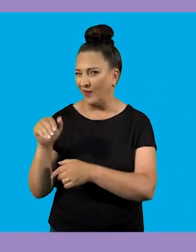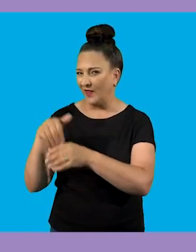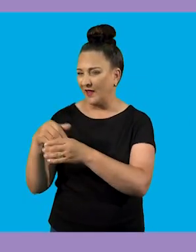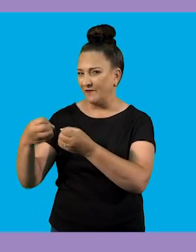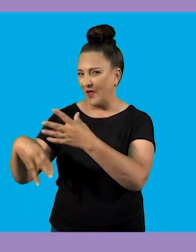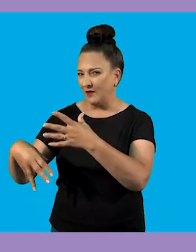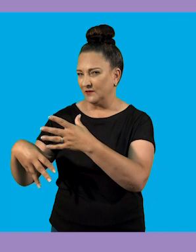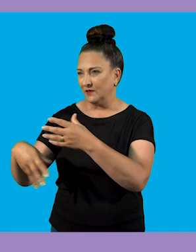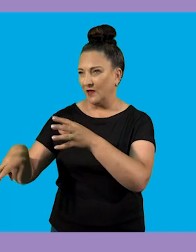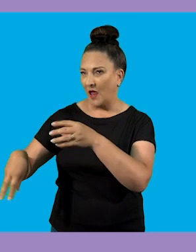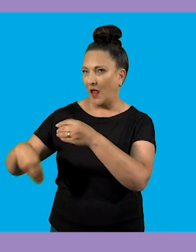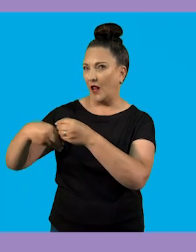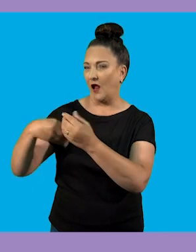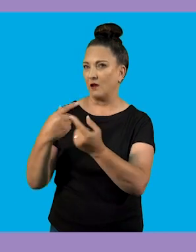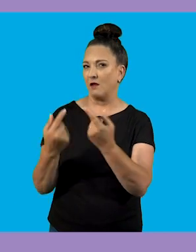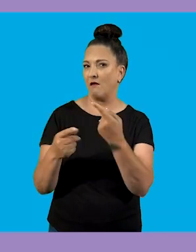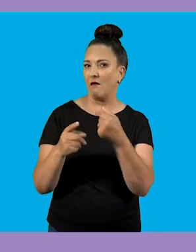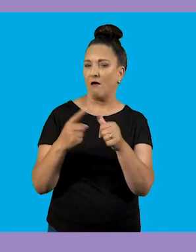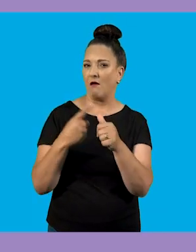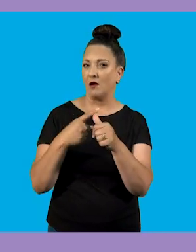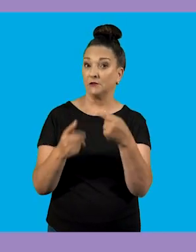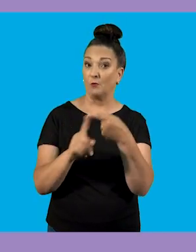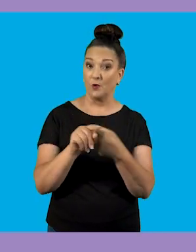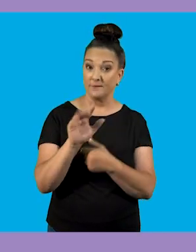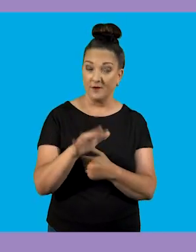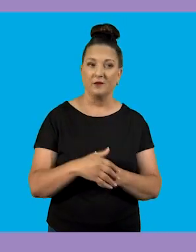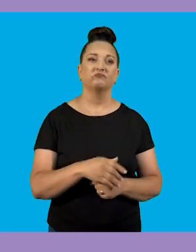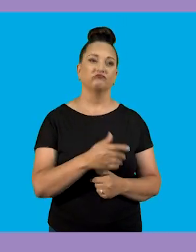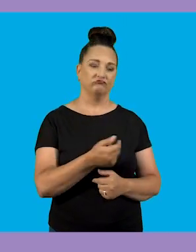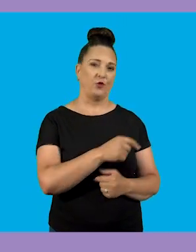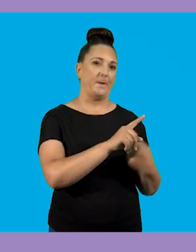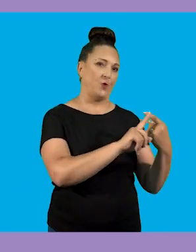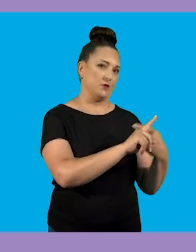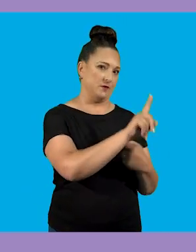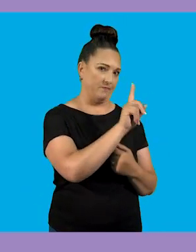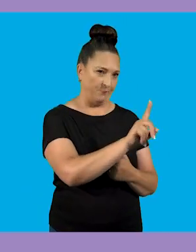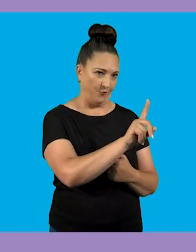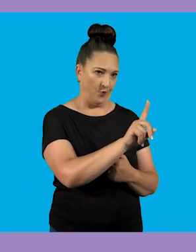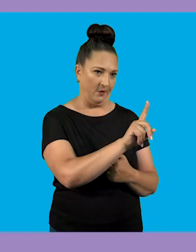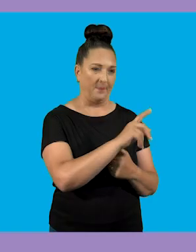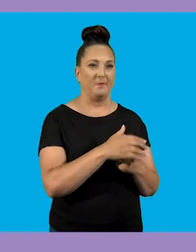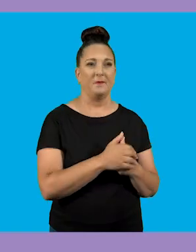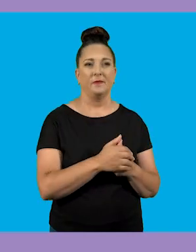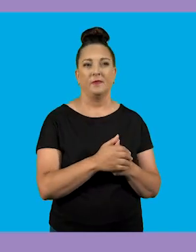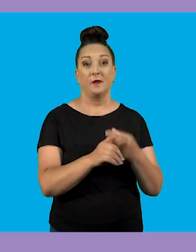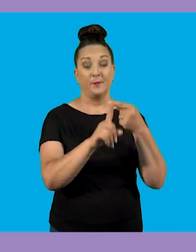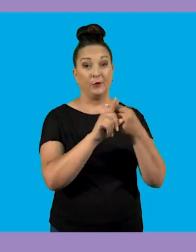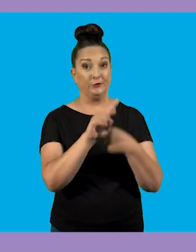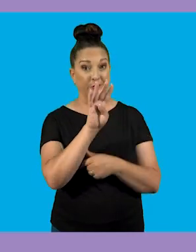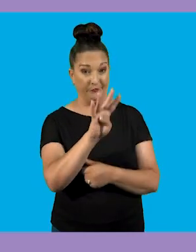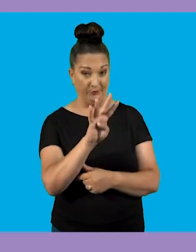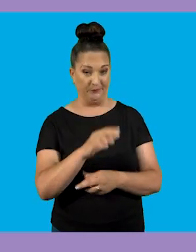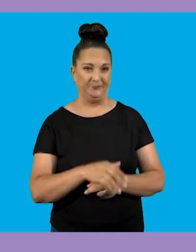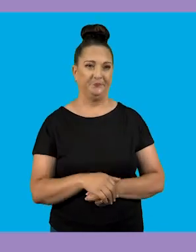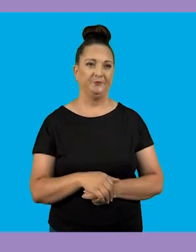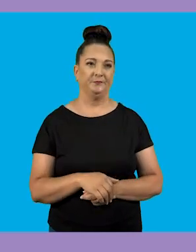when added give us a positive 5. That is simply a positive 1 with a